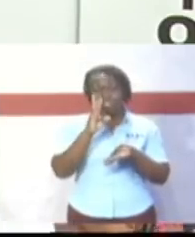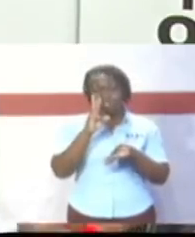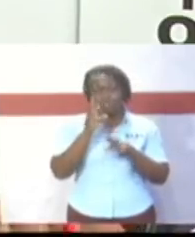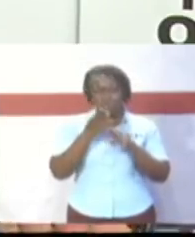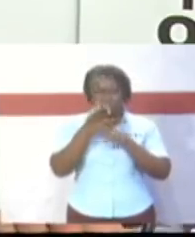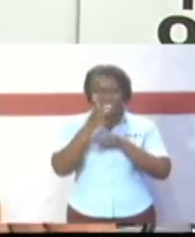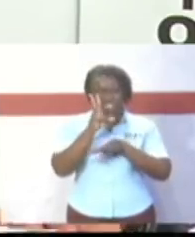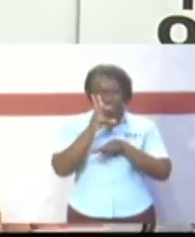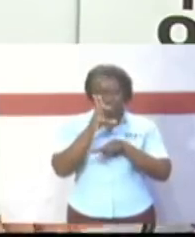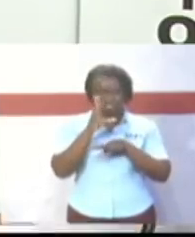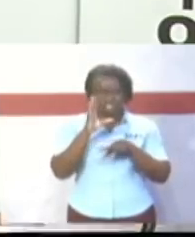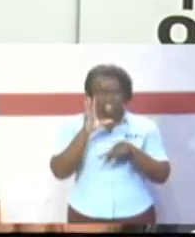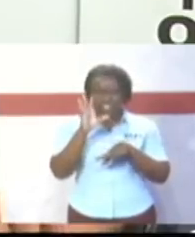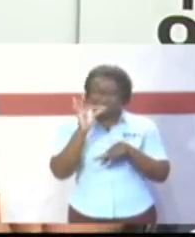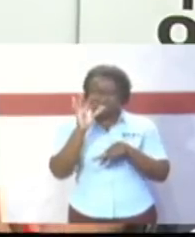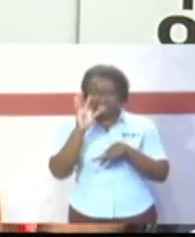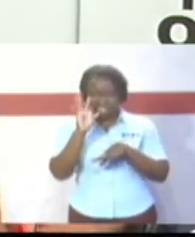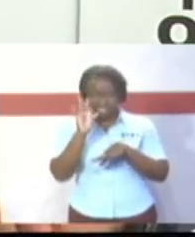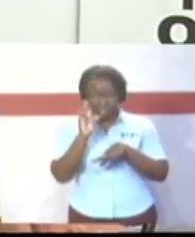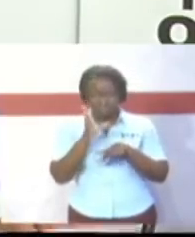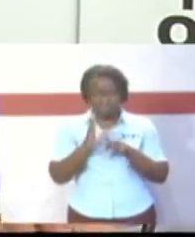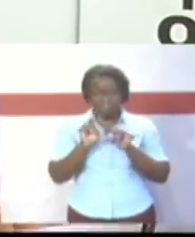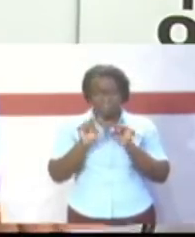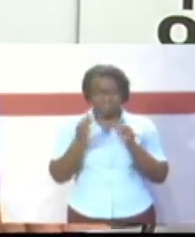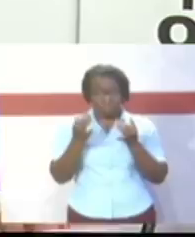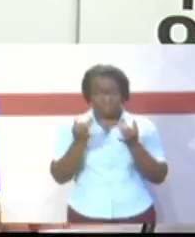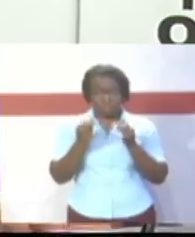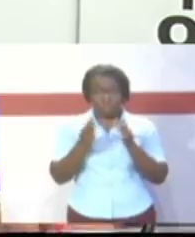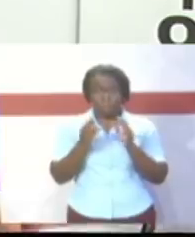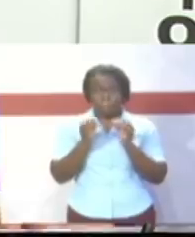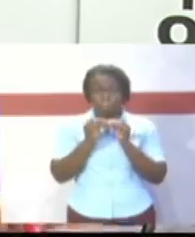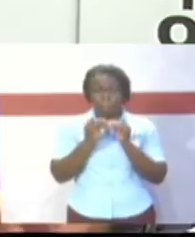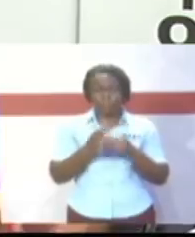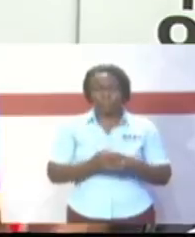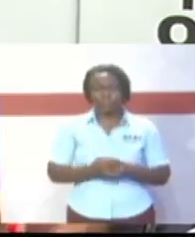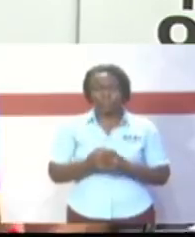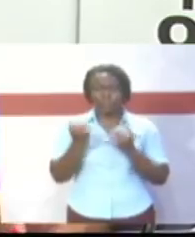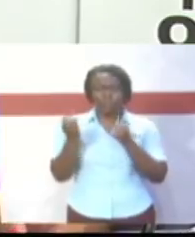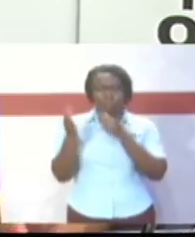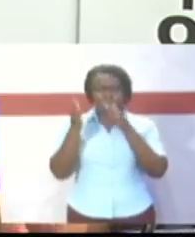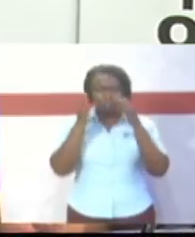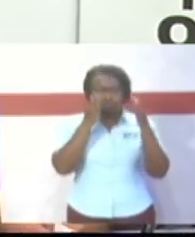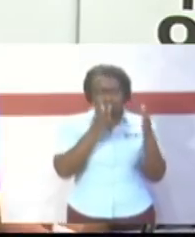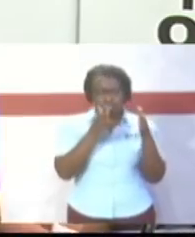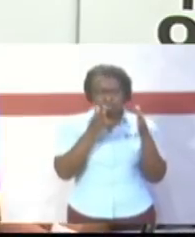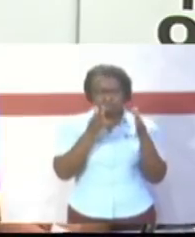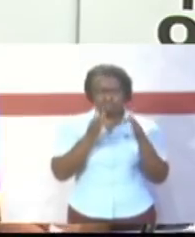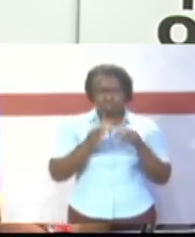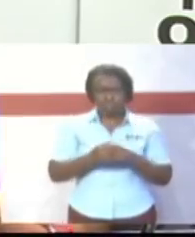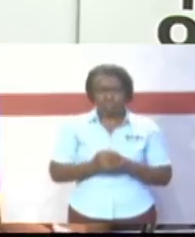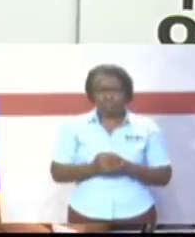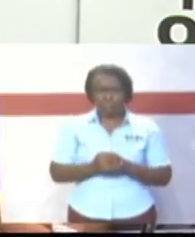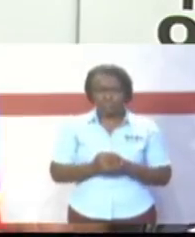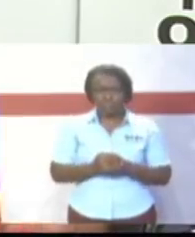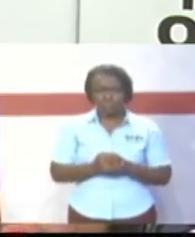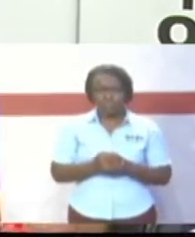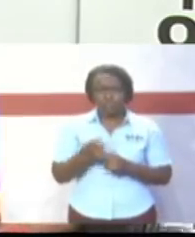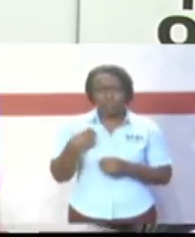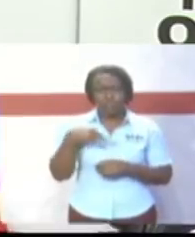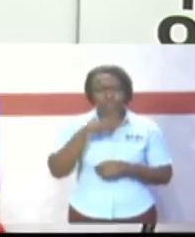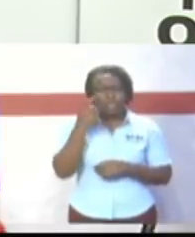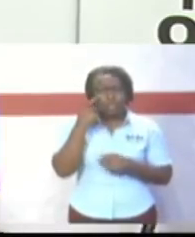now move and shift my attention to the trends in the parallel healthcare system. We continue to notice an increase